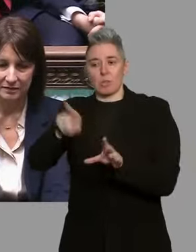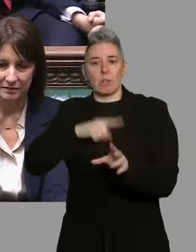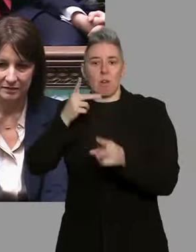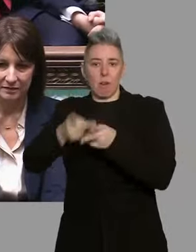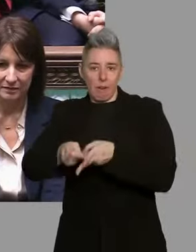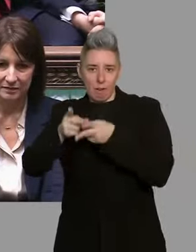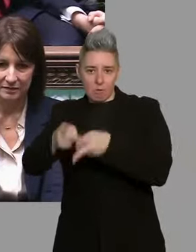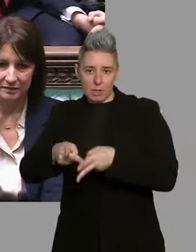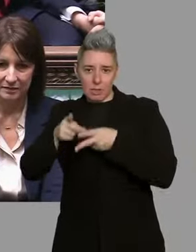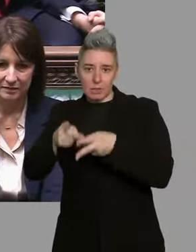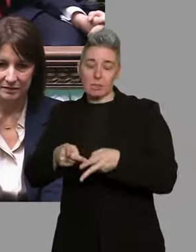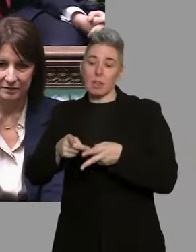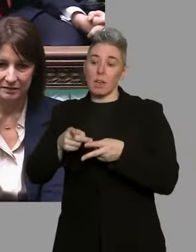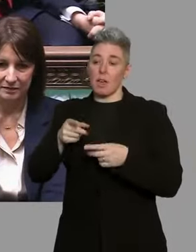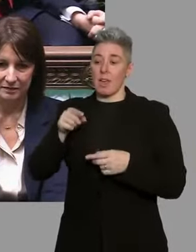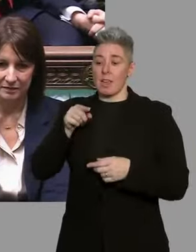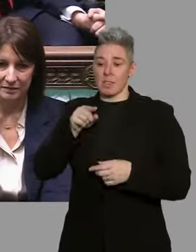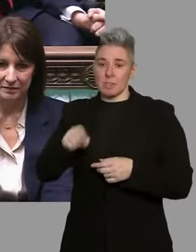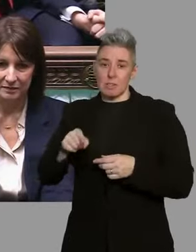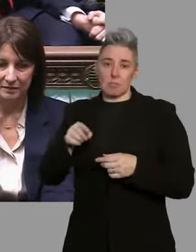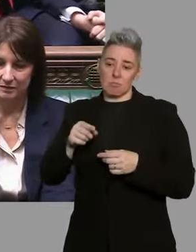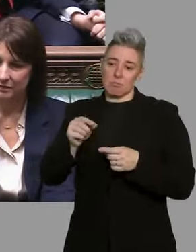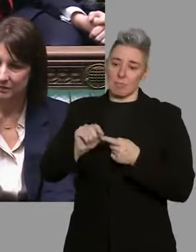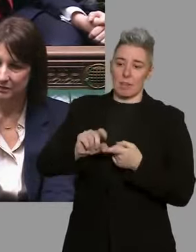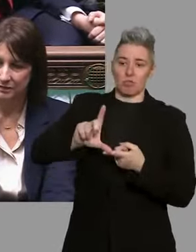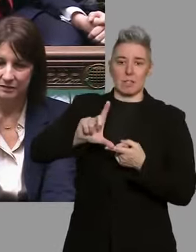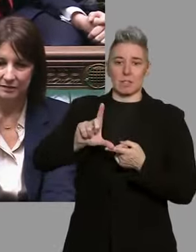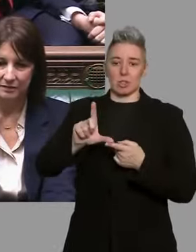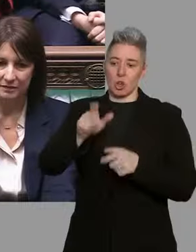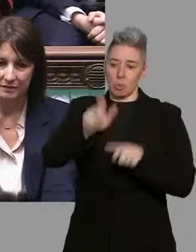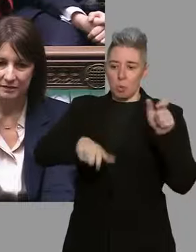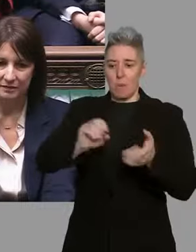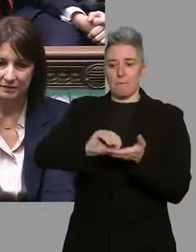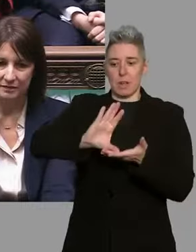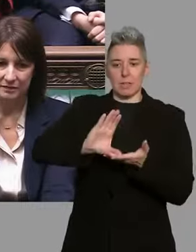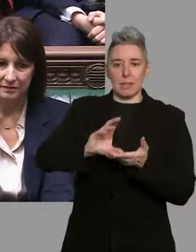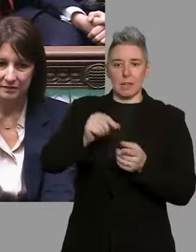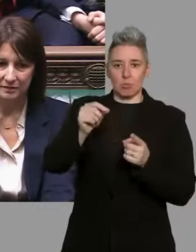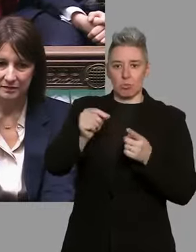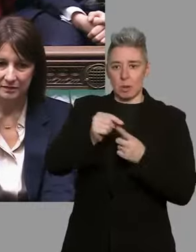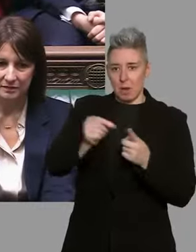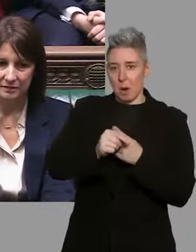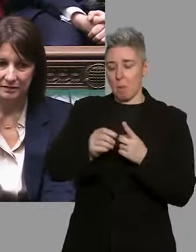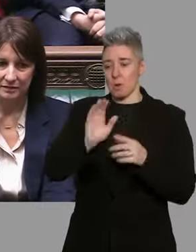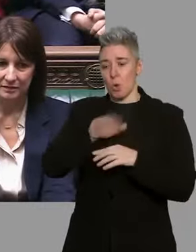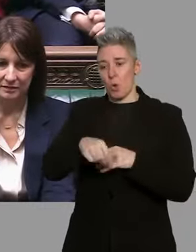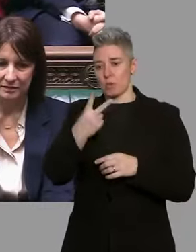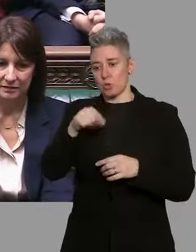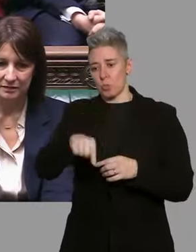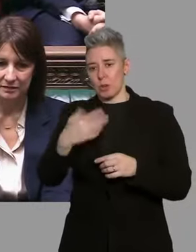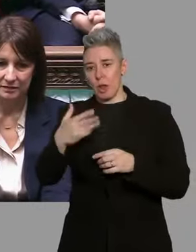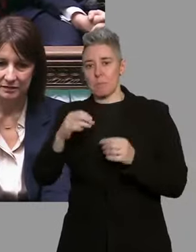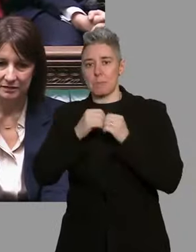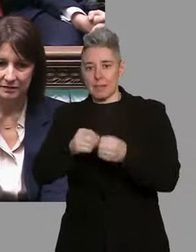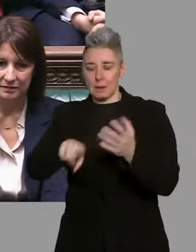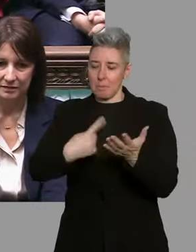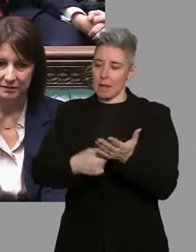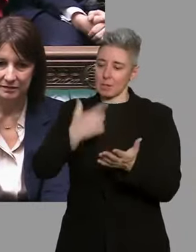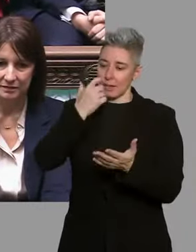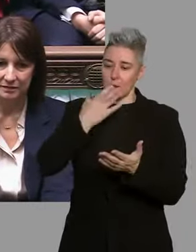funding premium to over £2.9 billion, which can be used to support pupils with identified needs, and that, of course,